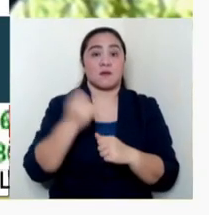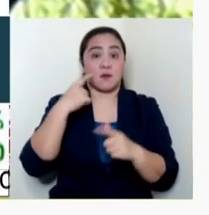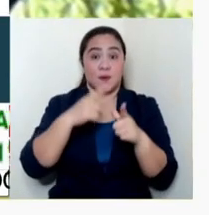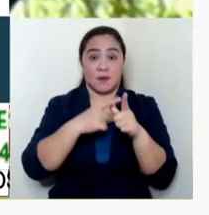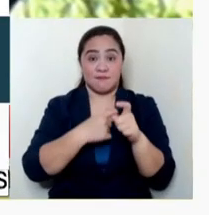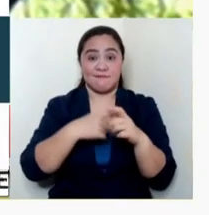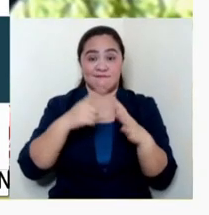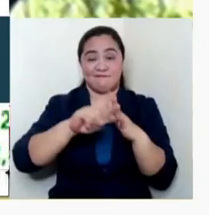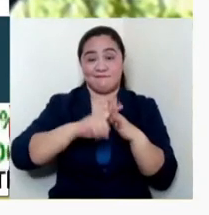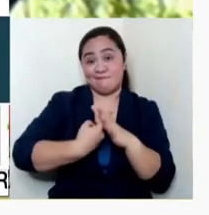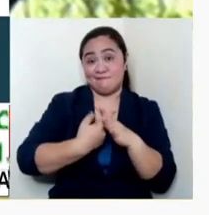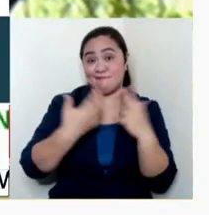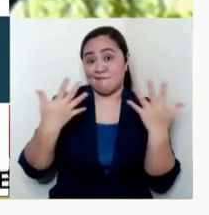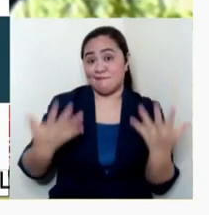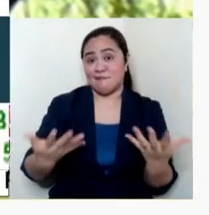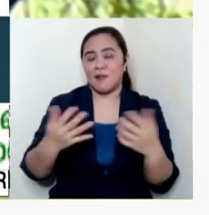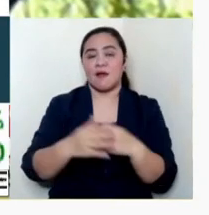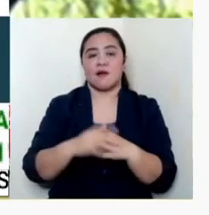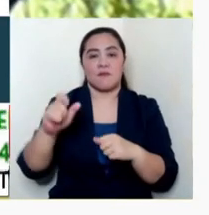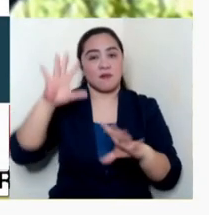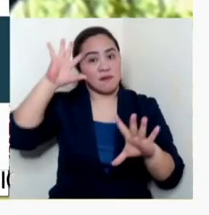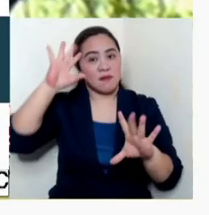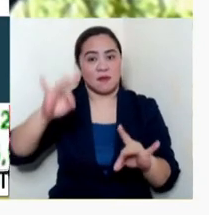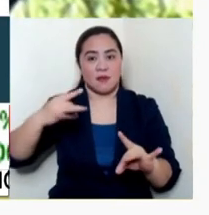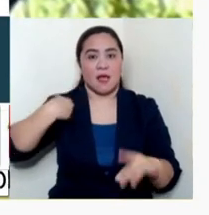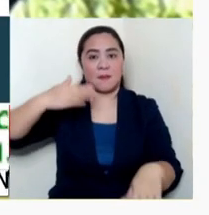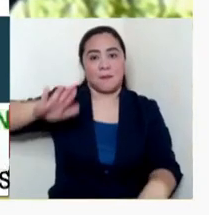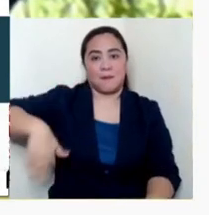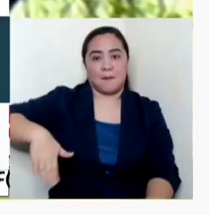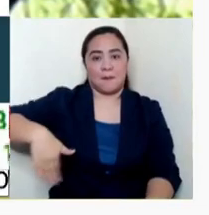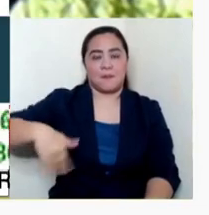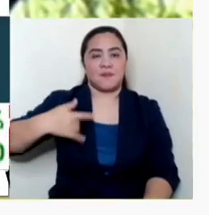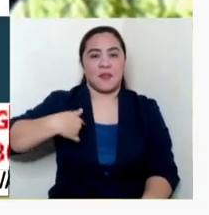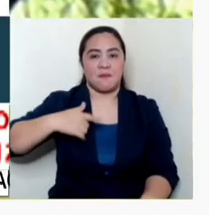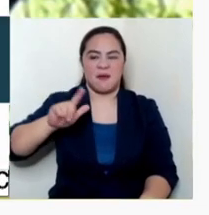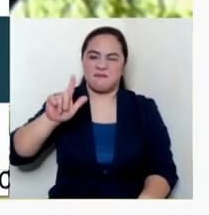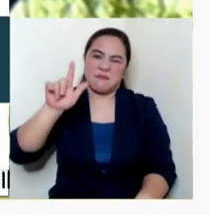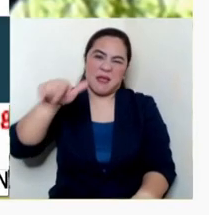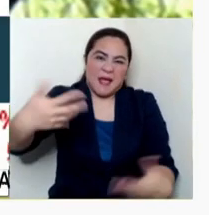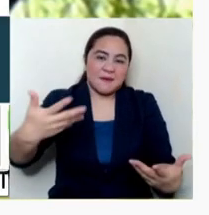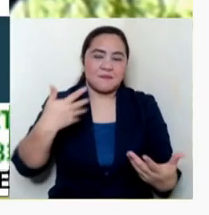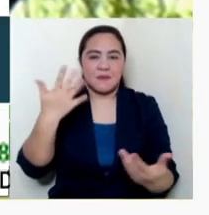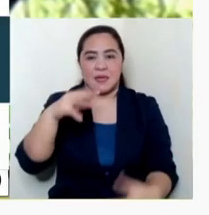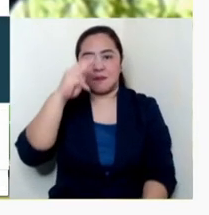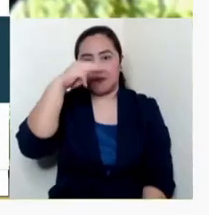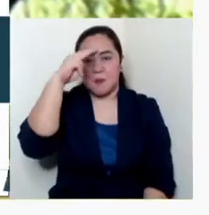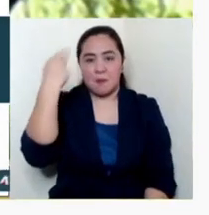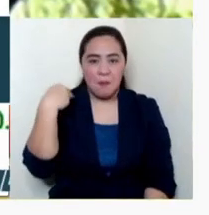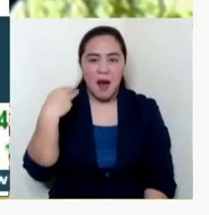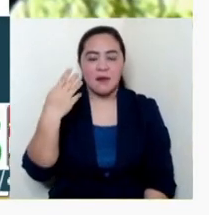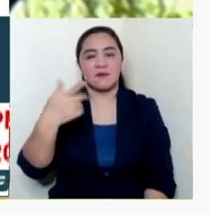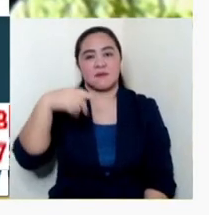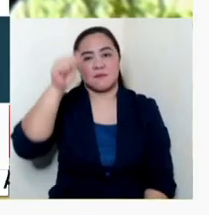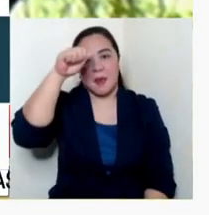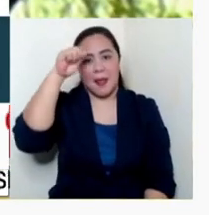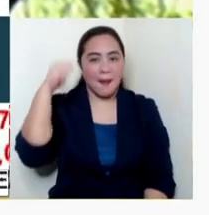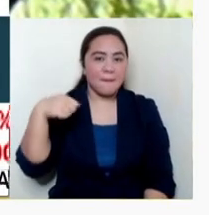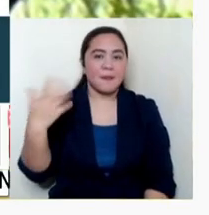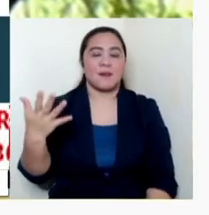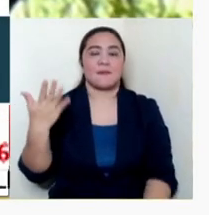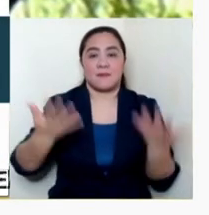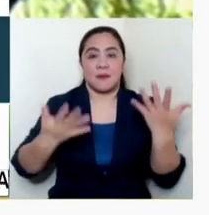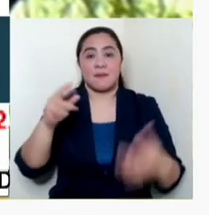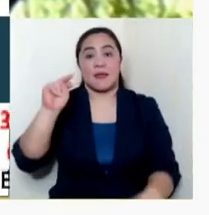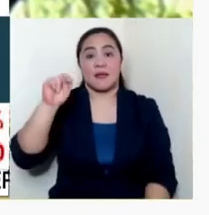as a party has not yet decided. And usually they decide late too, sometime in March, sometime in April probably. That's when the NPC will